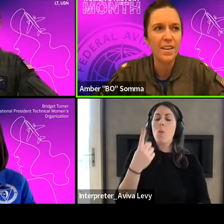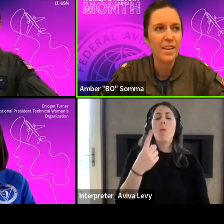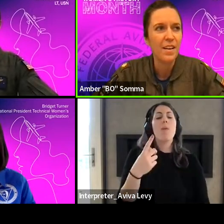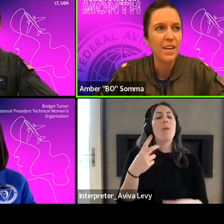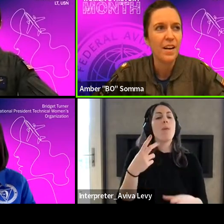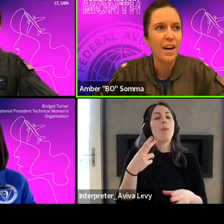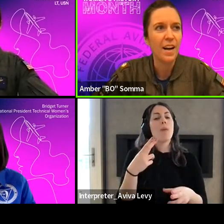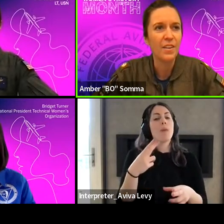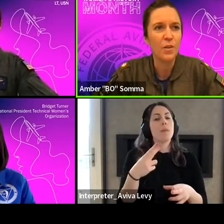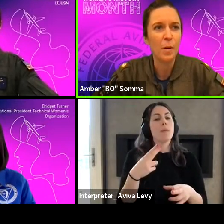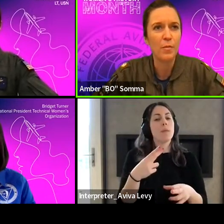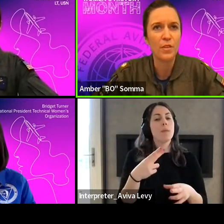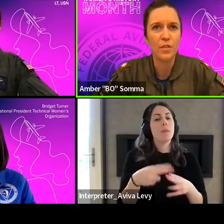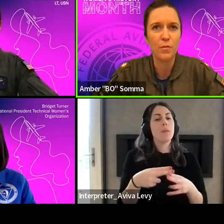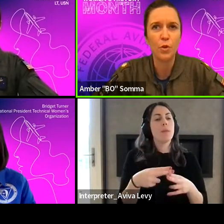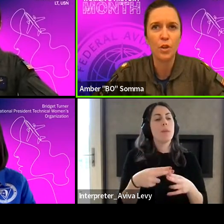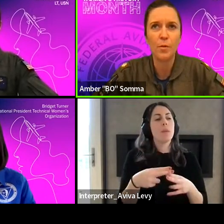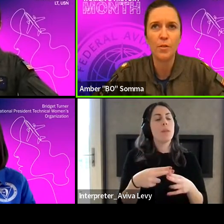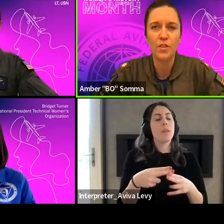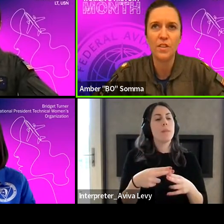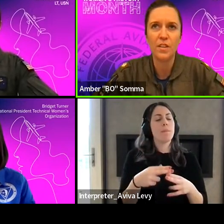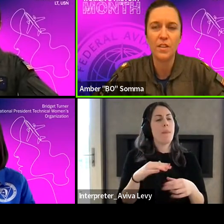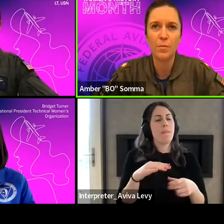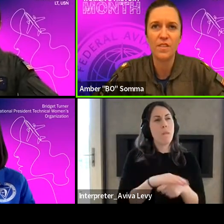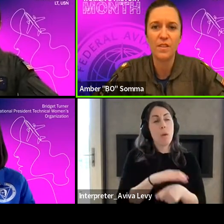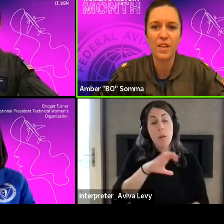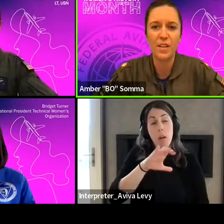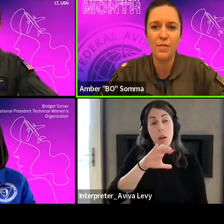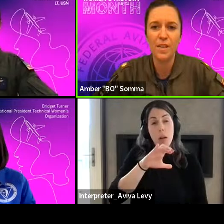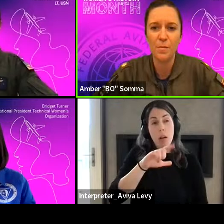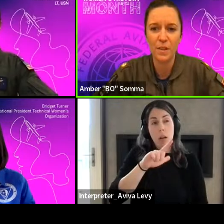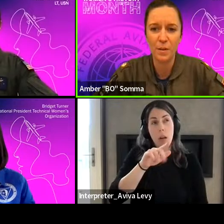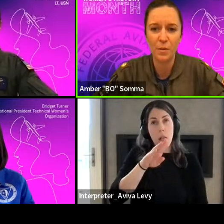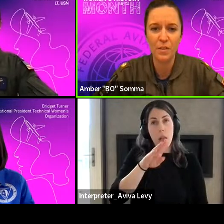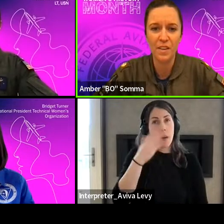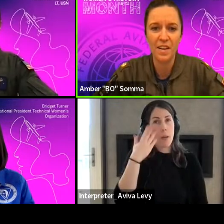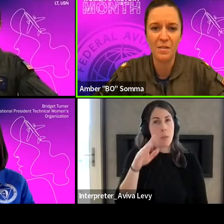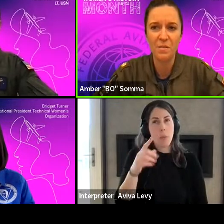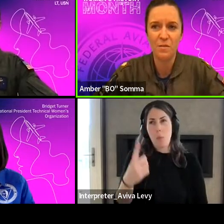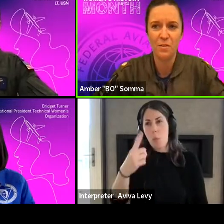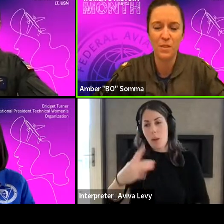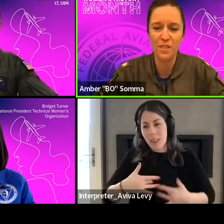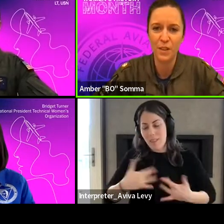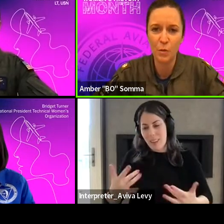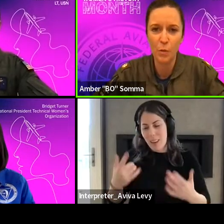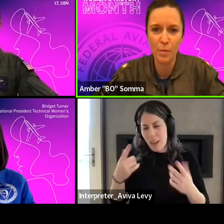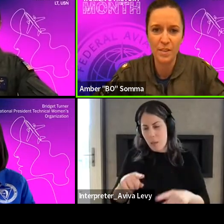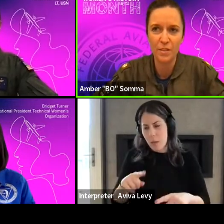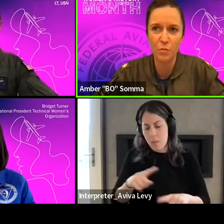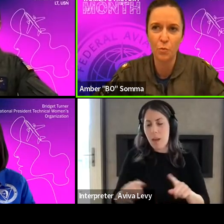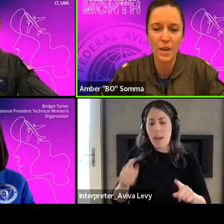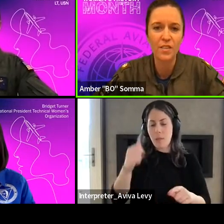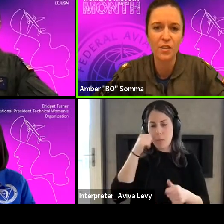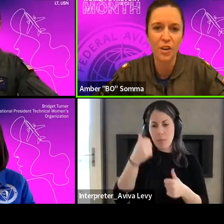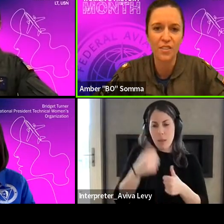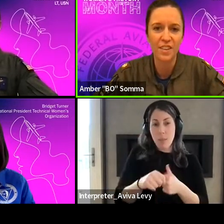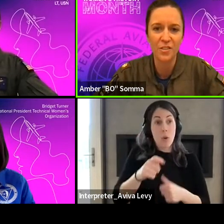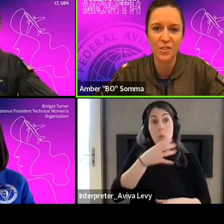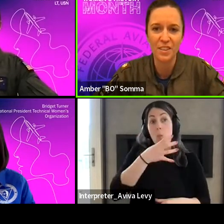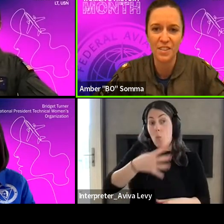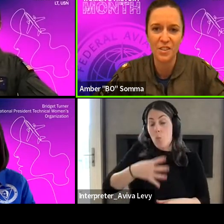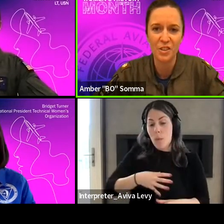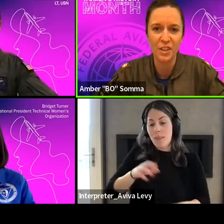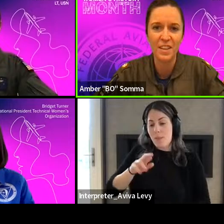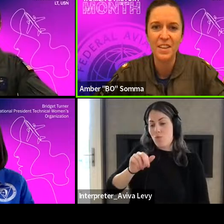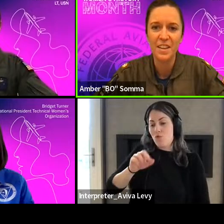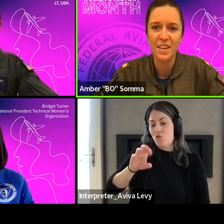one, I don't remember if it was a full club or just a specific event, but there was a specifically women's race across the